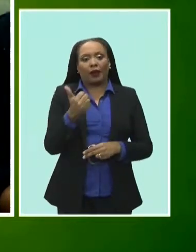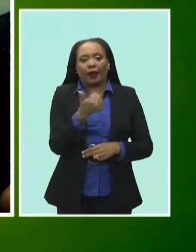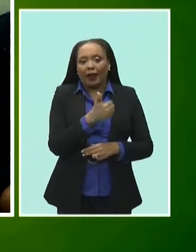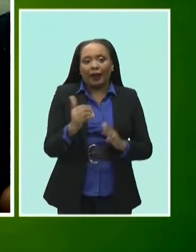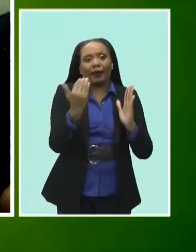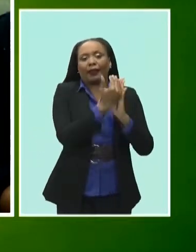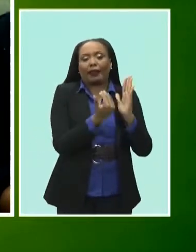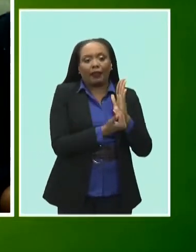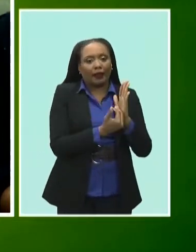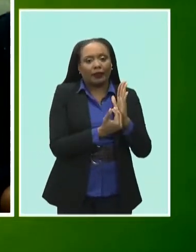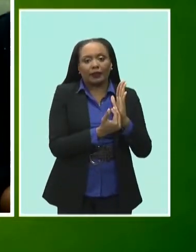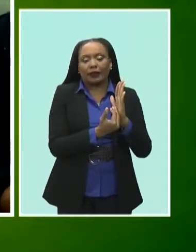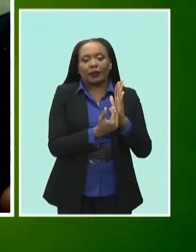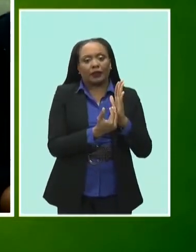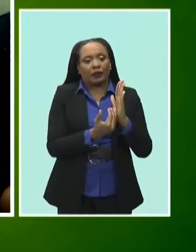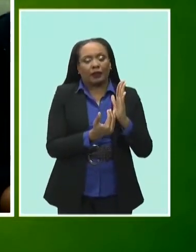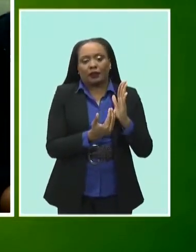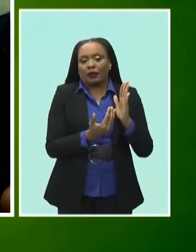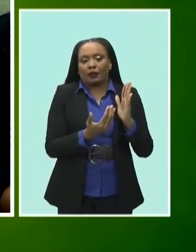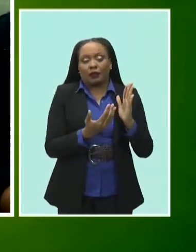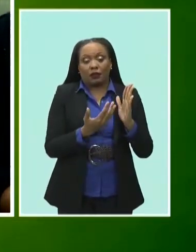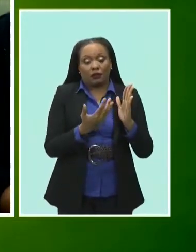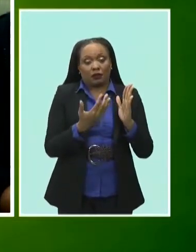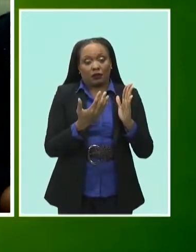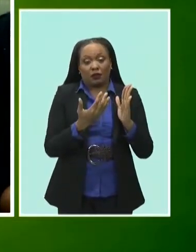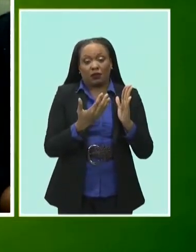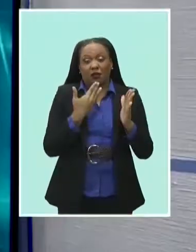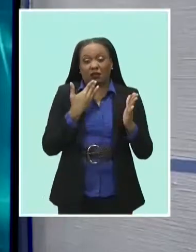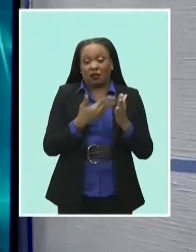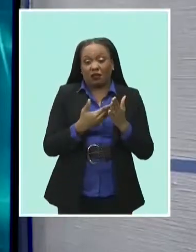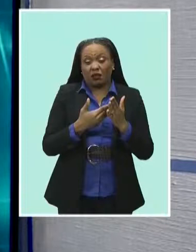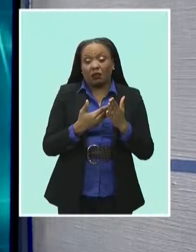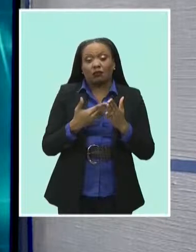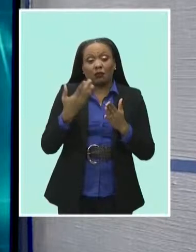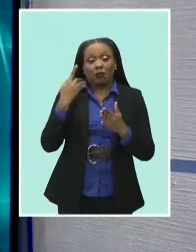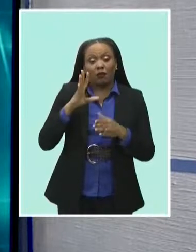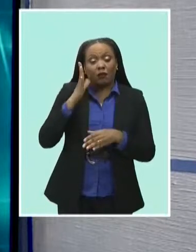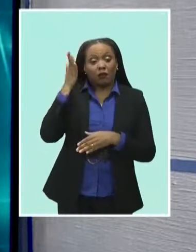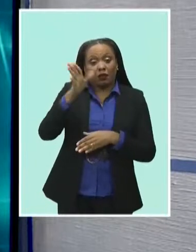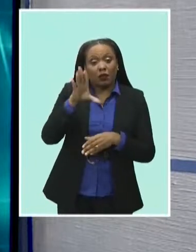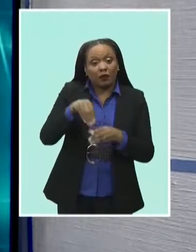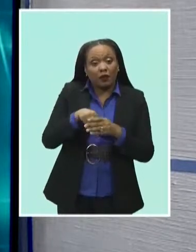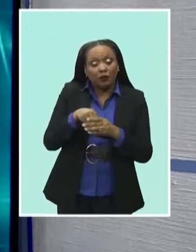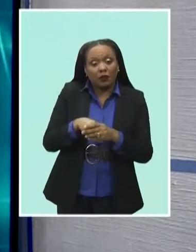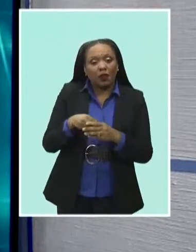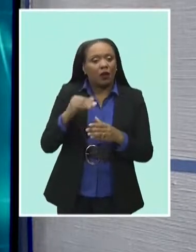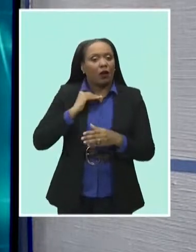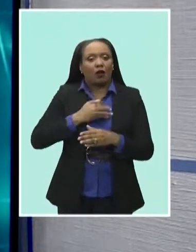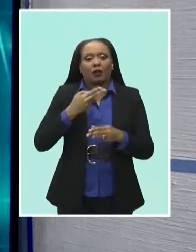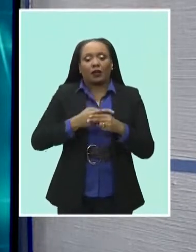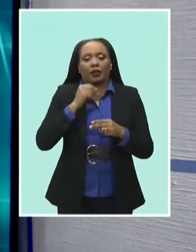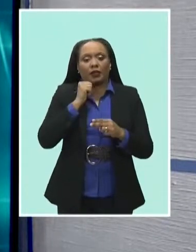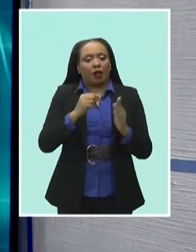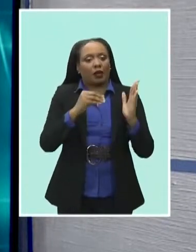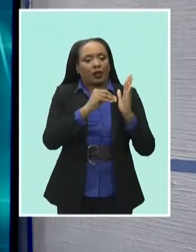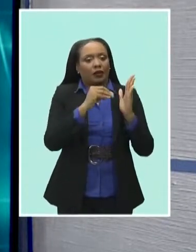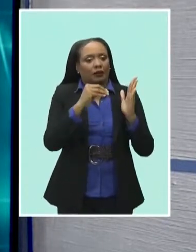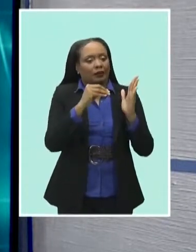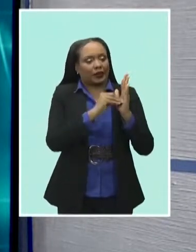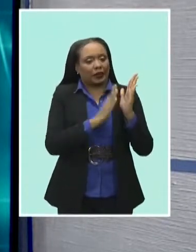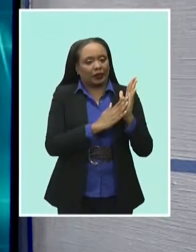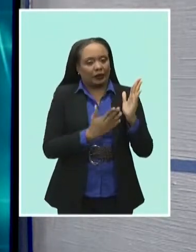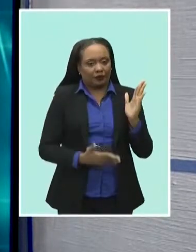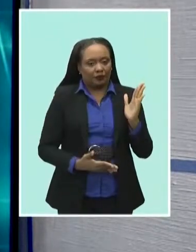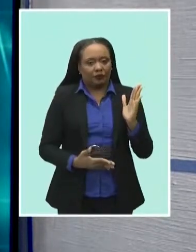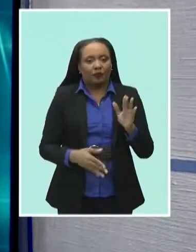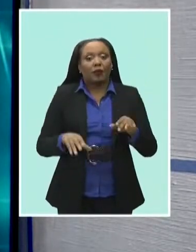It is a big plus for future investment in Barbados. And speaking at the committee's second report on the progress of BERT, Donna